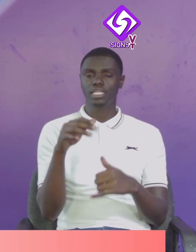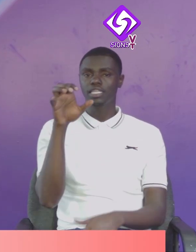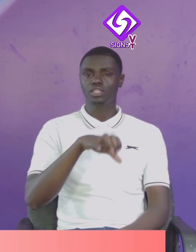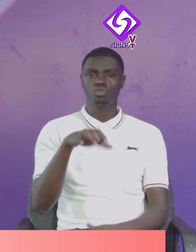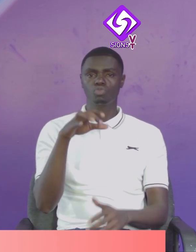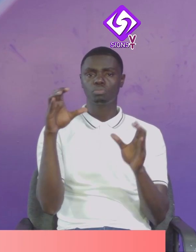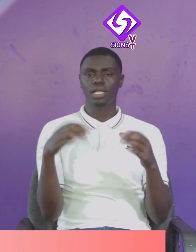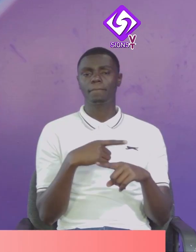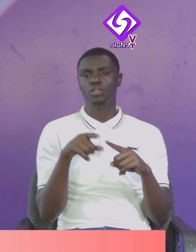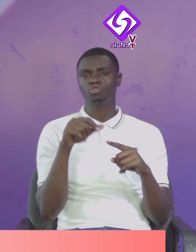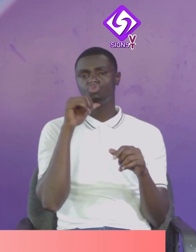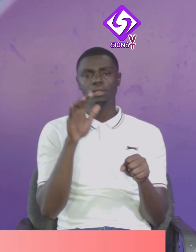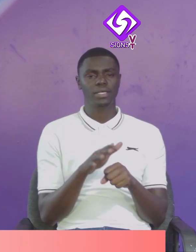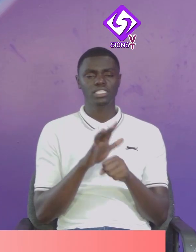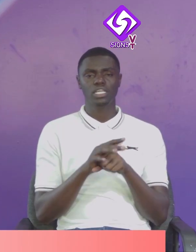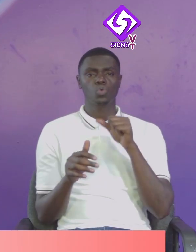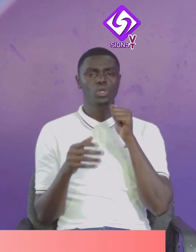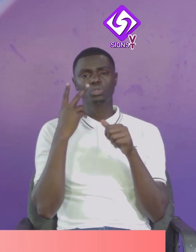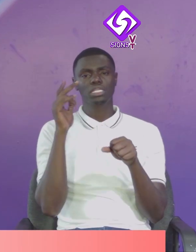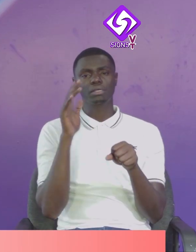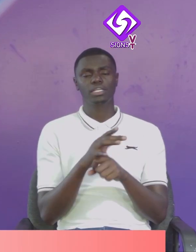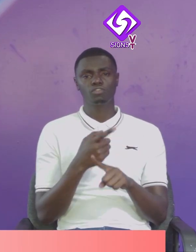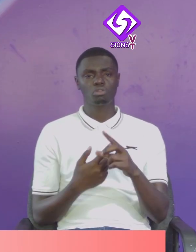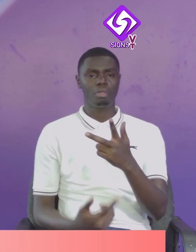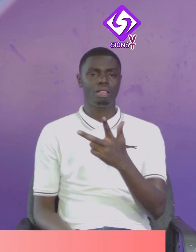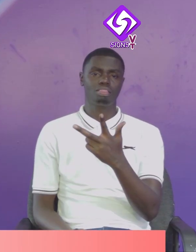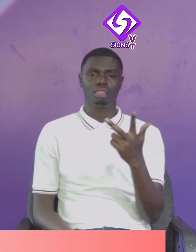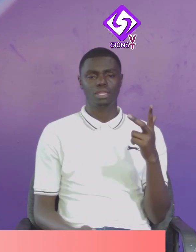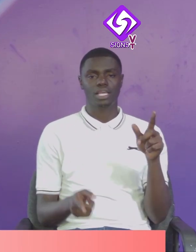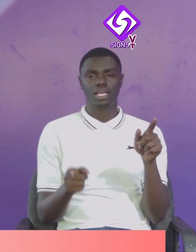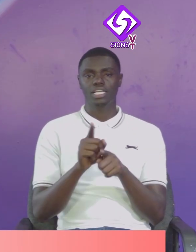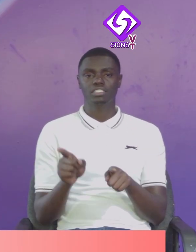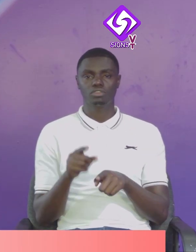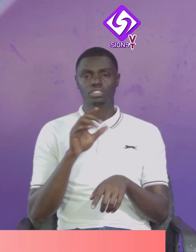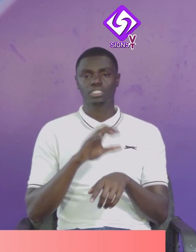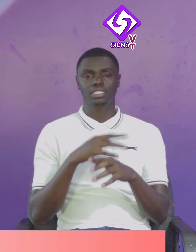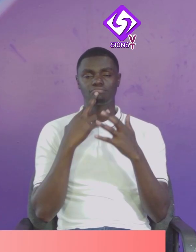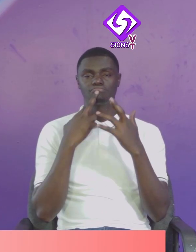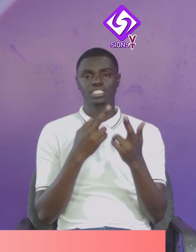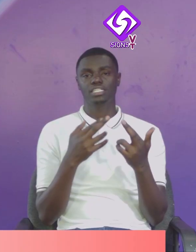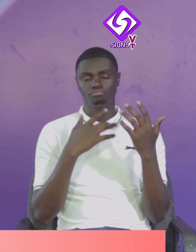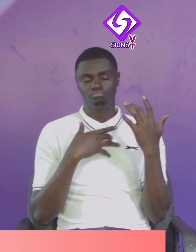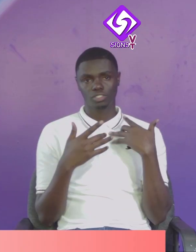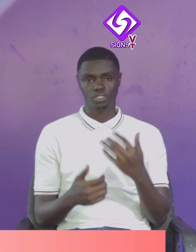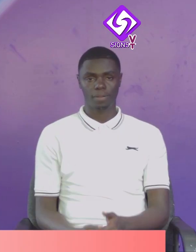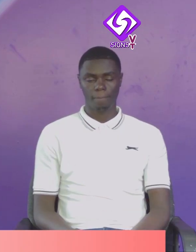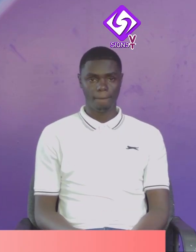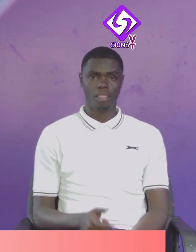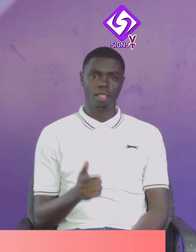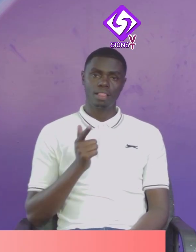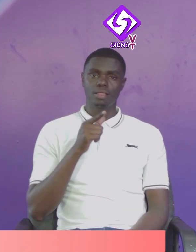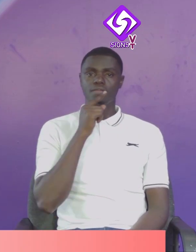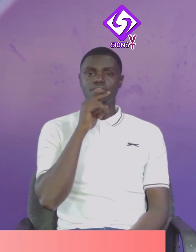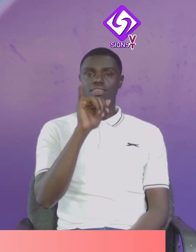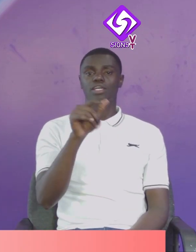but not much. We're not seeing much of this front 3 as far as getting desirable results is concerned. So, ladies and gentlemen, of course, that